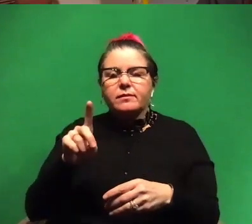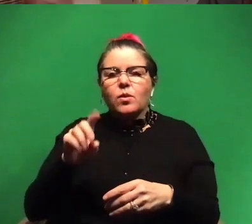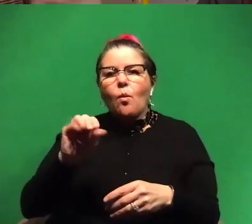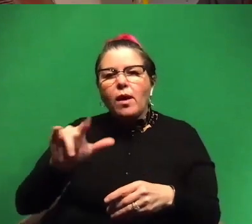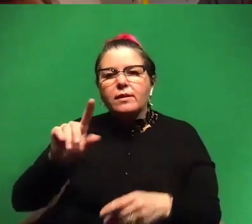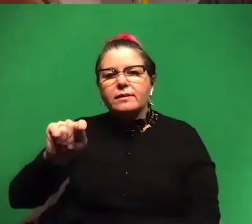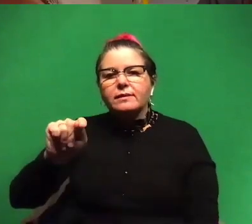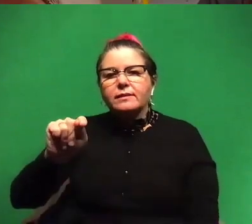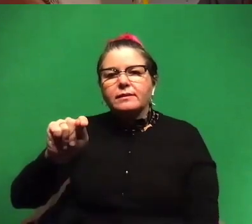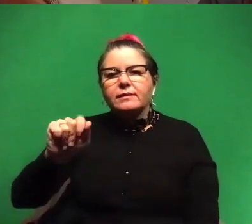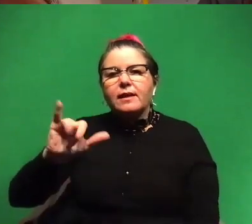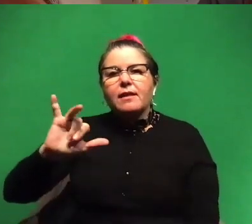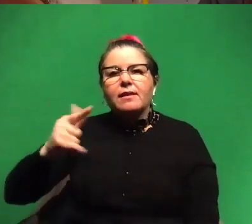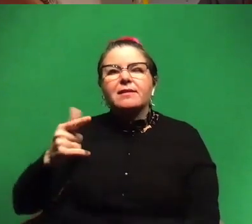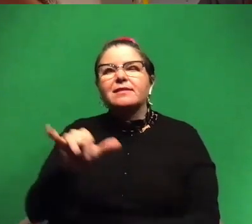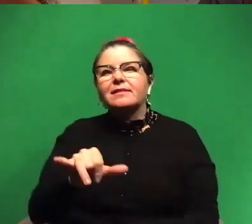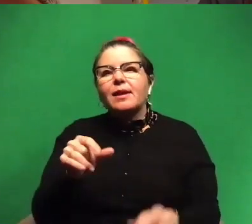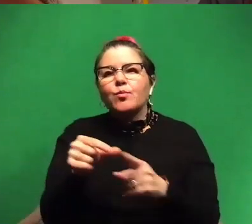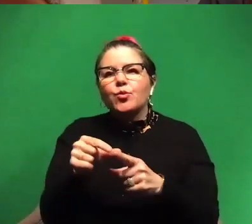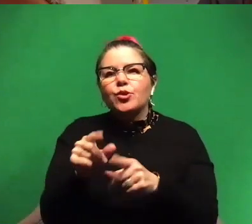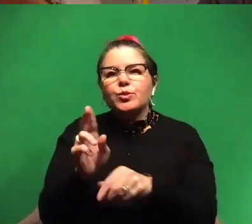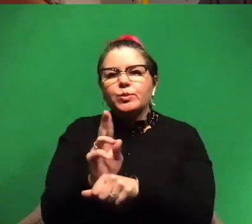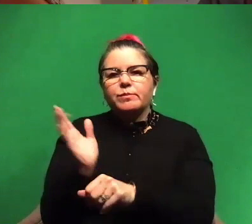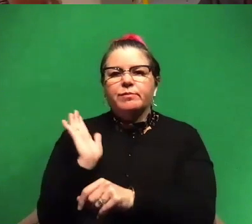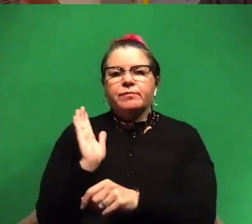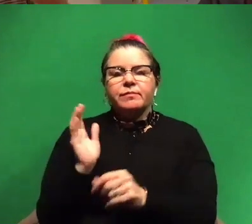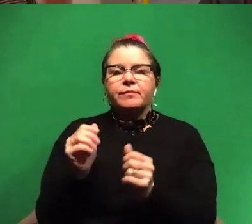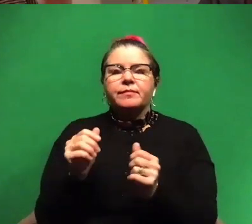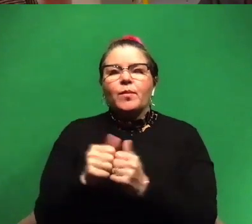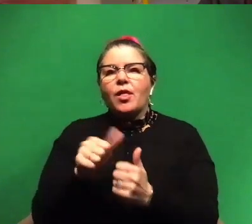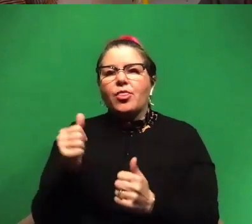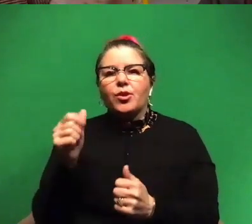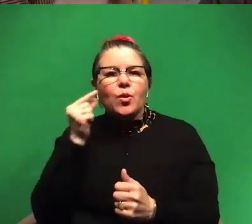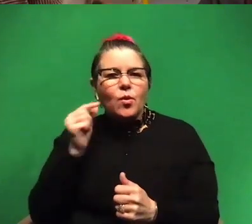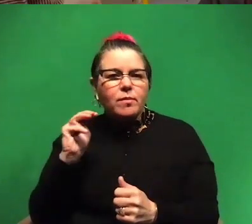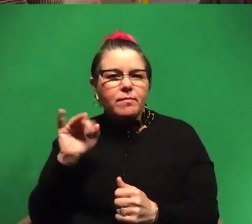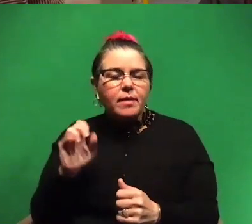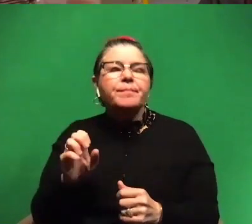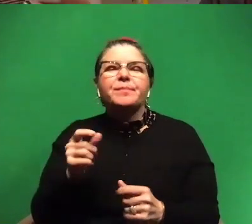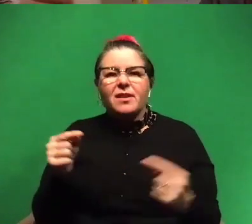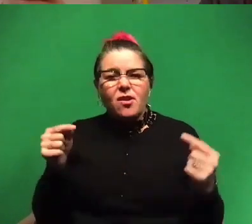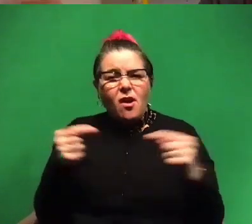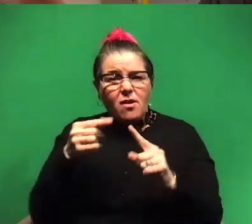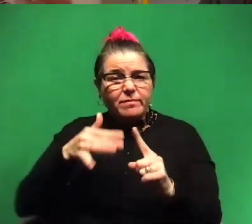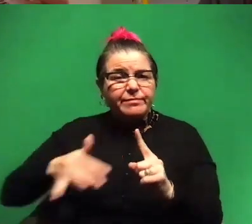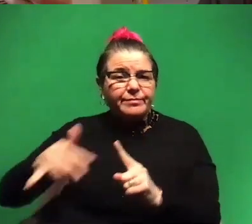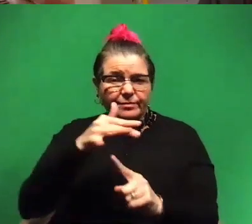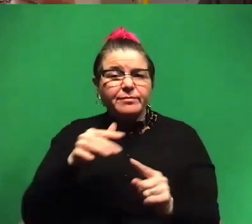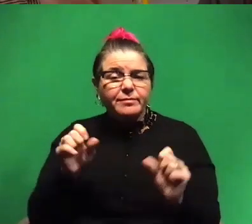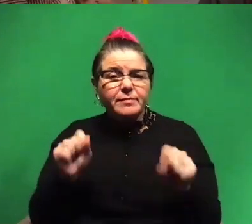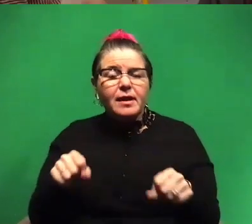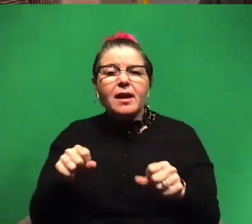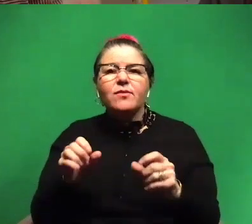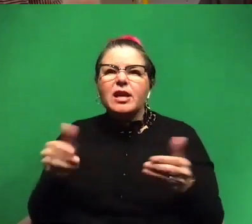which is the same kind of word that I was using before. And so that can be really harmful for the environment because it